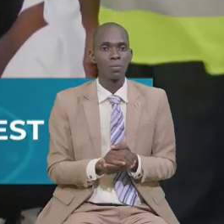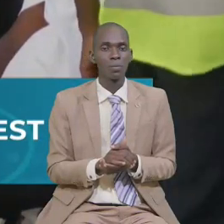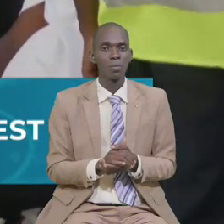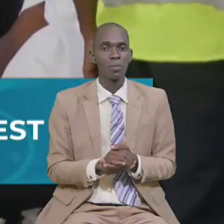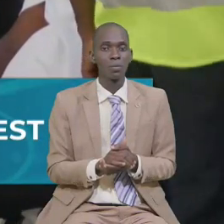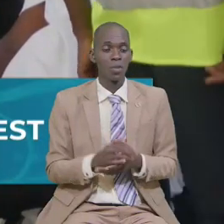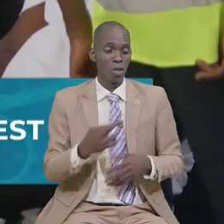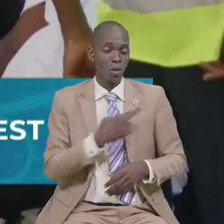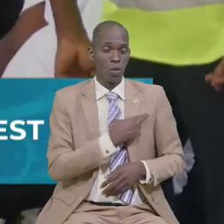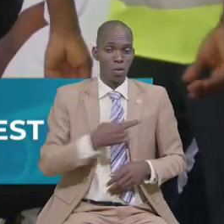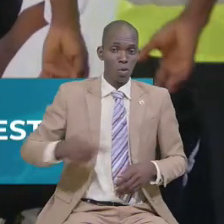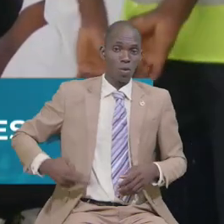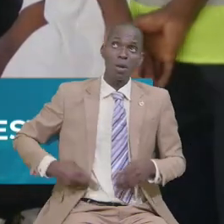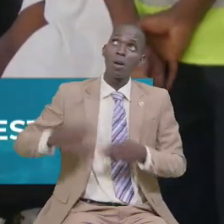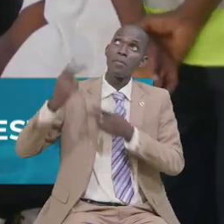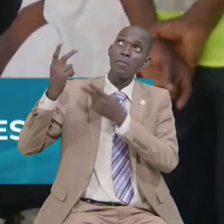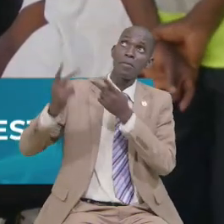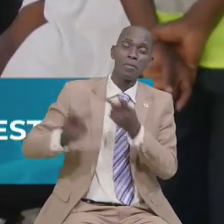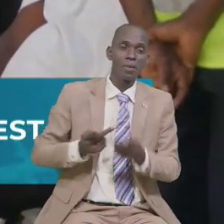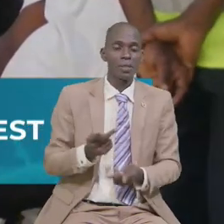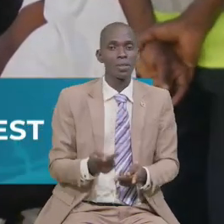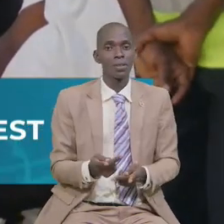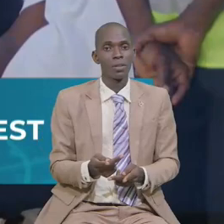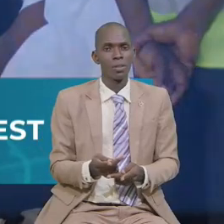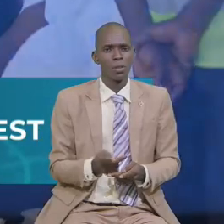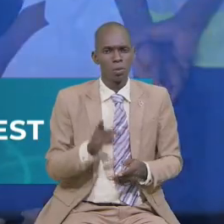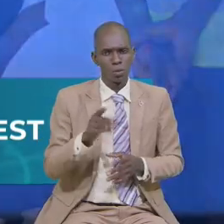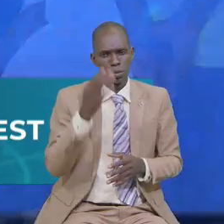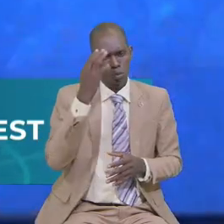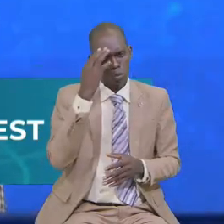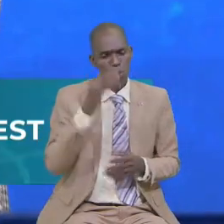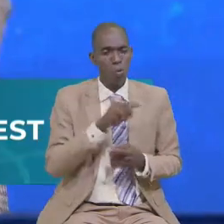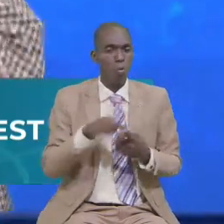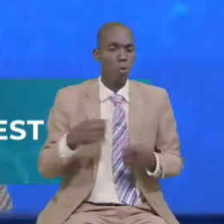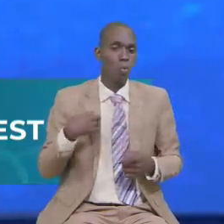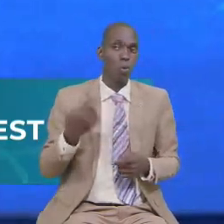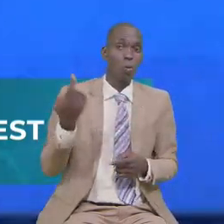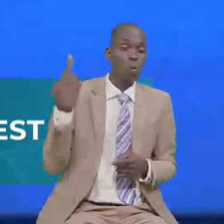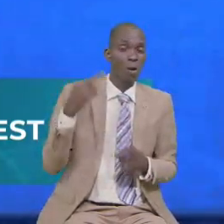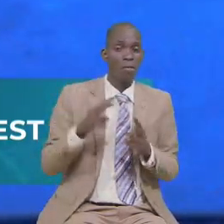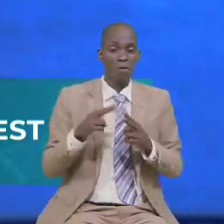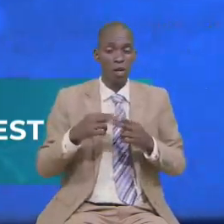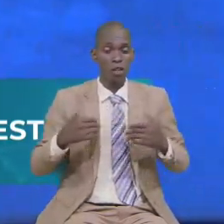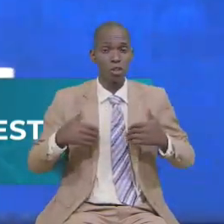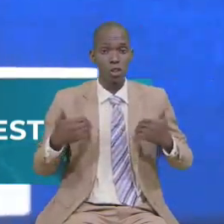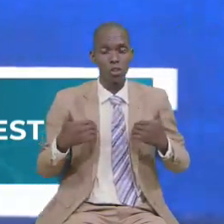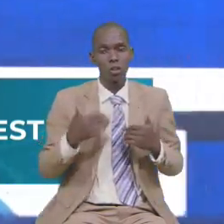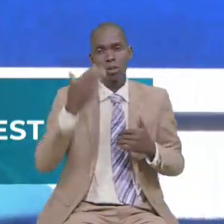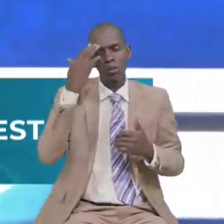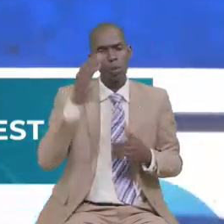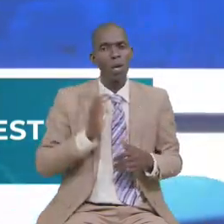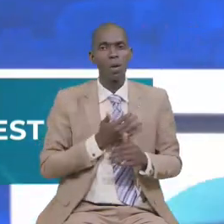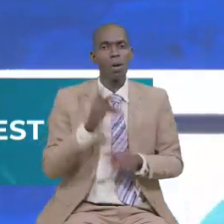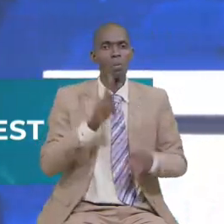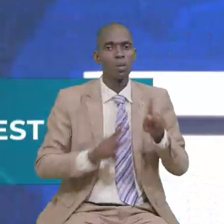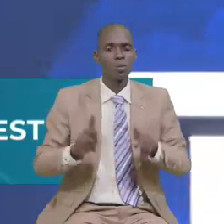Royal visage. You know, when we were very young, our people, they used to